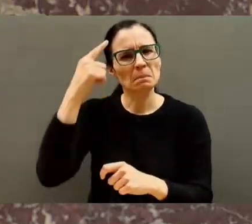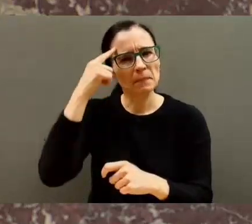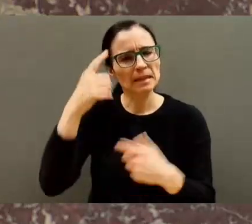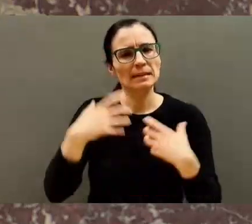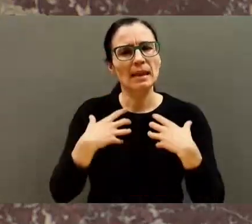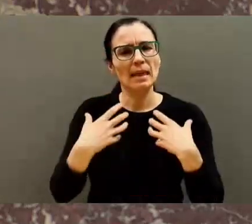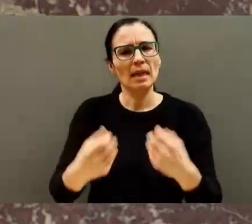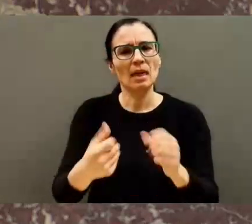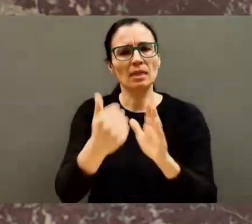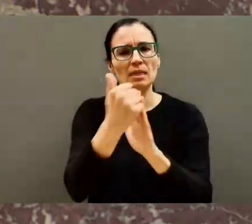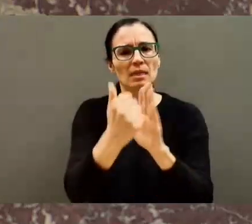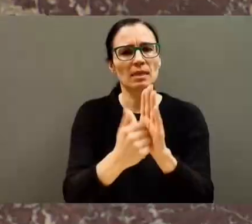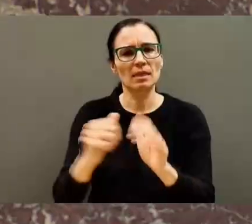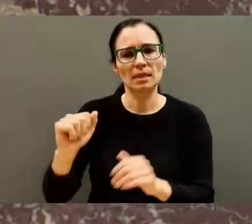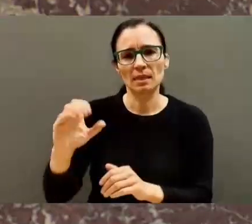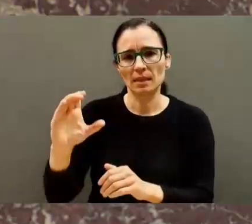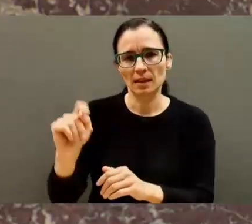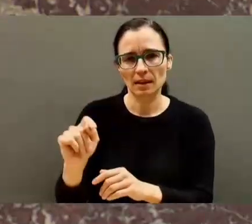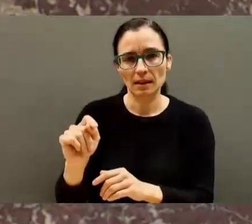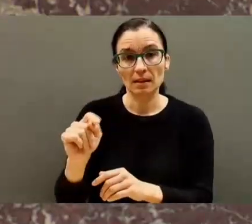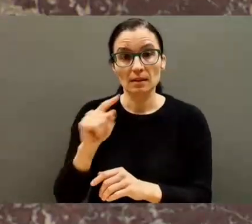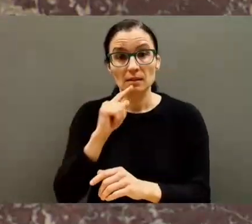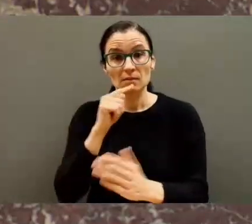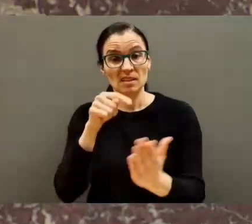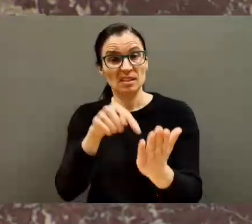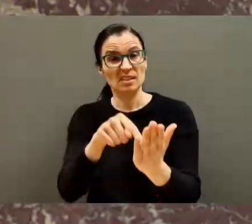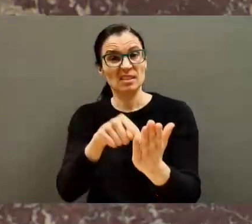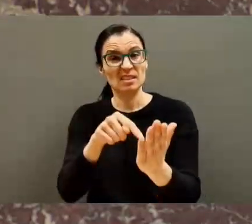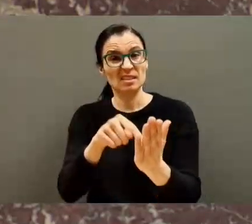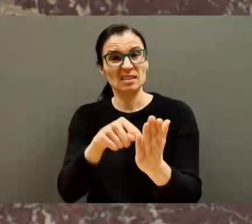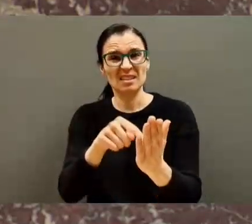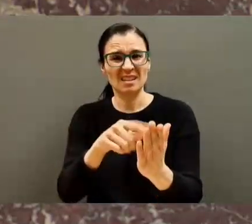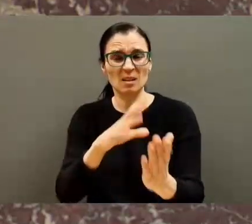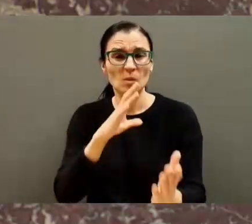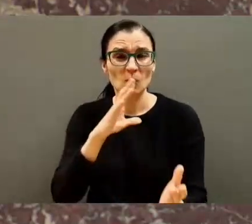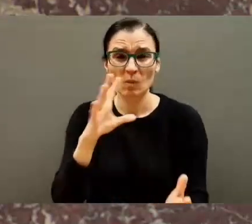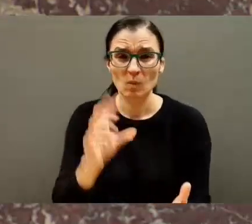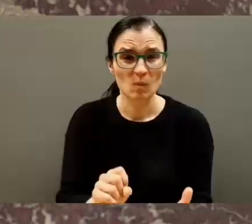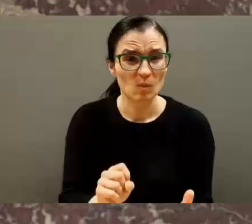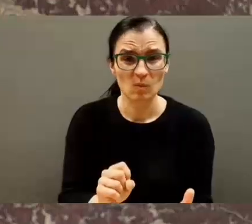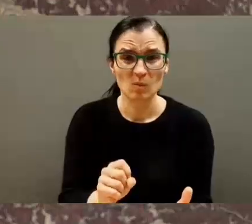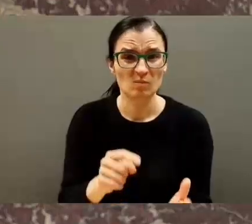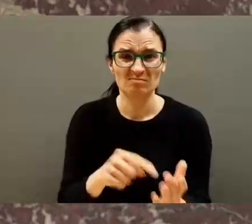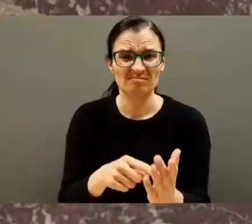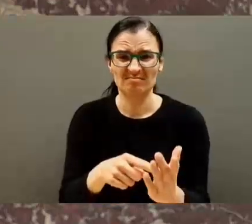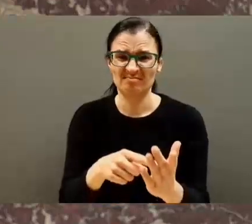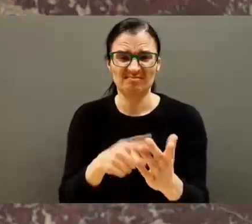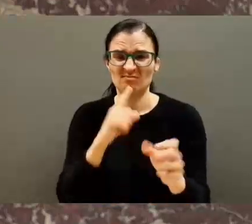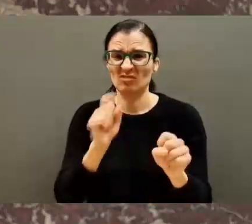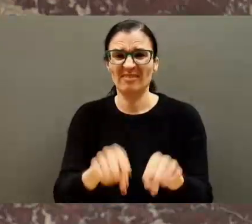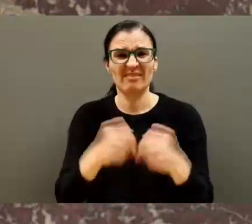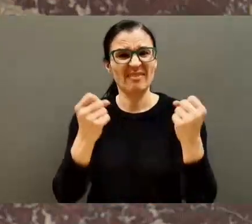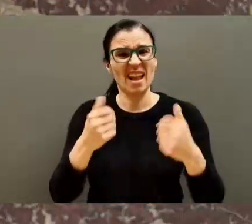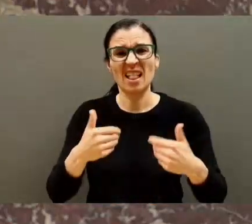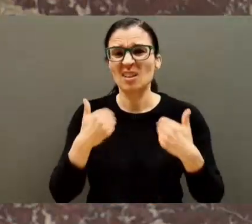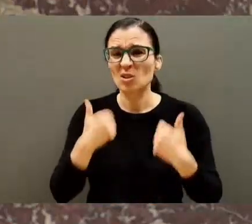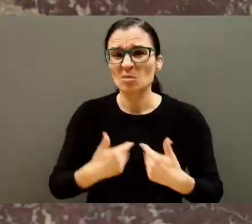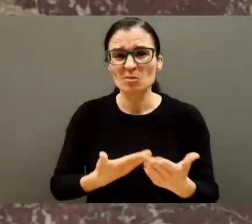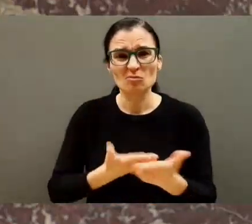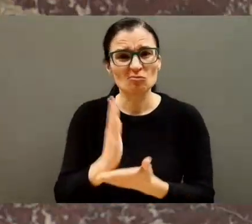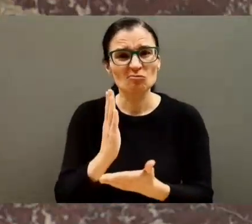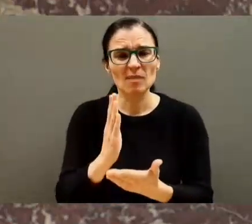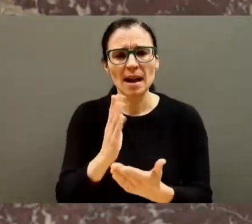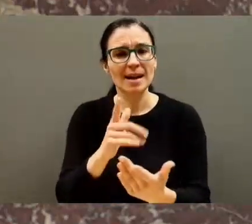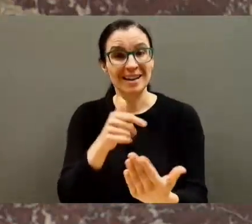rights and failing to address mental health and substance use disorders with evidence and compassion. Last week, this Premier promised